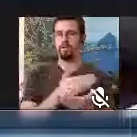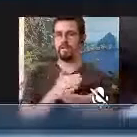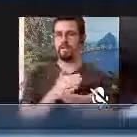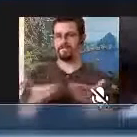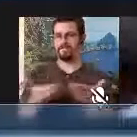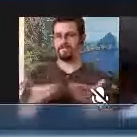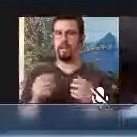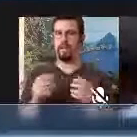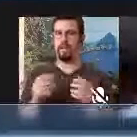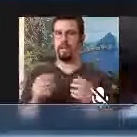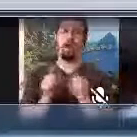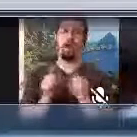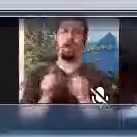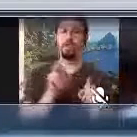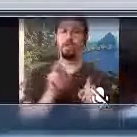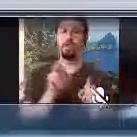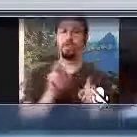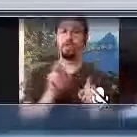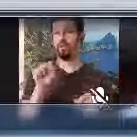Very interesting.